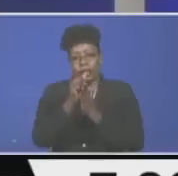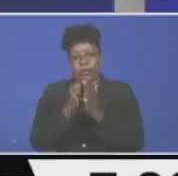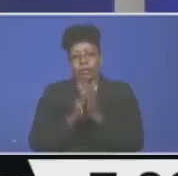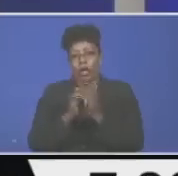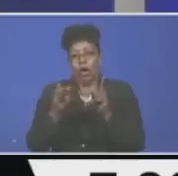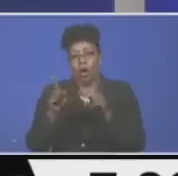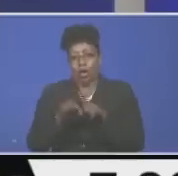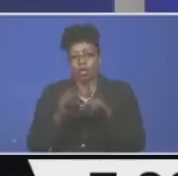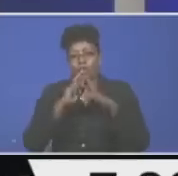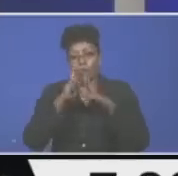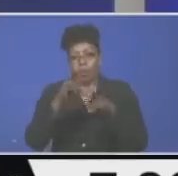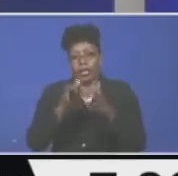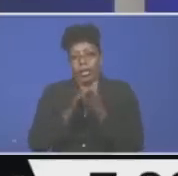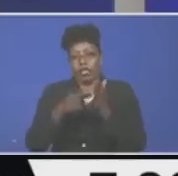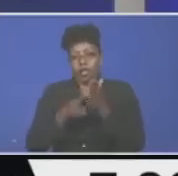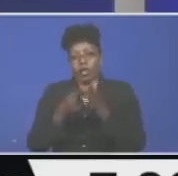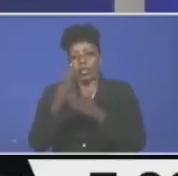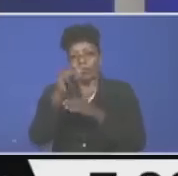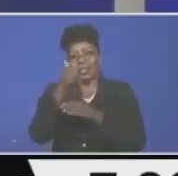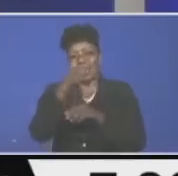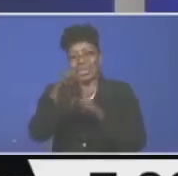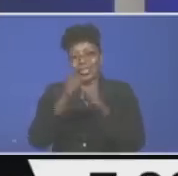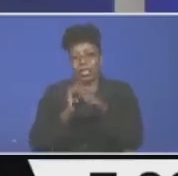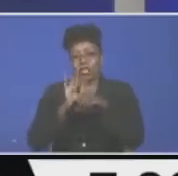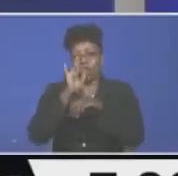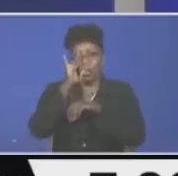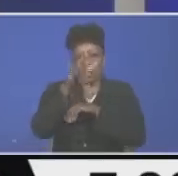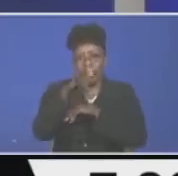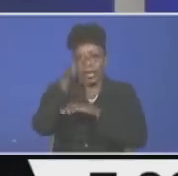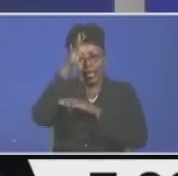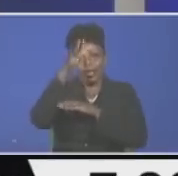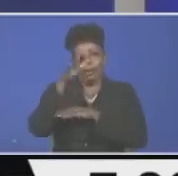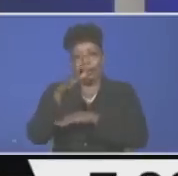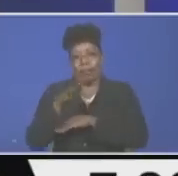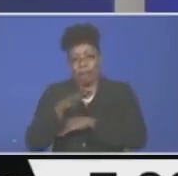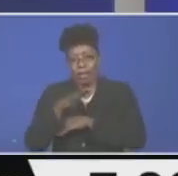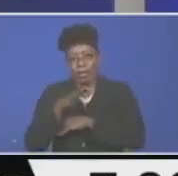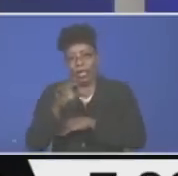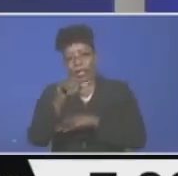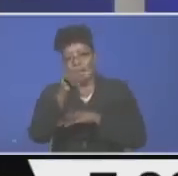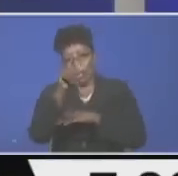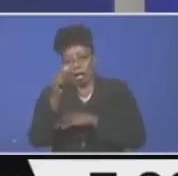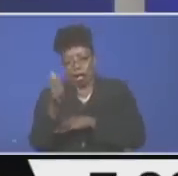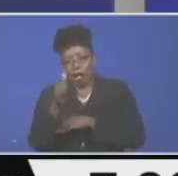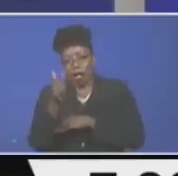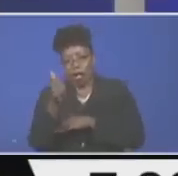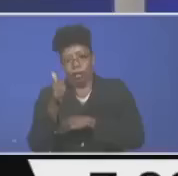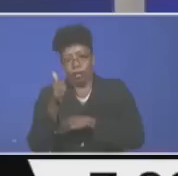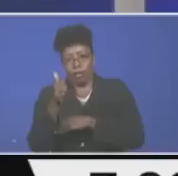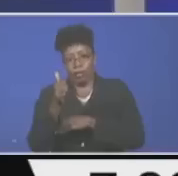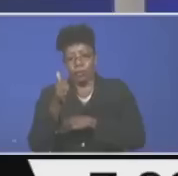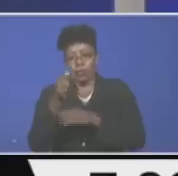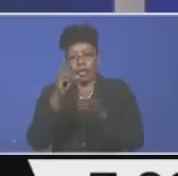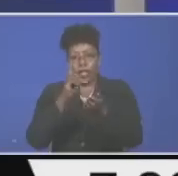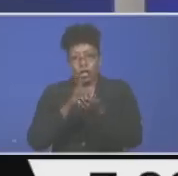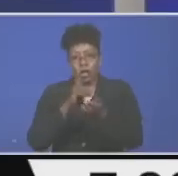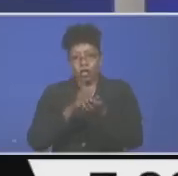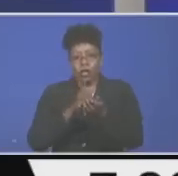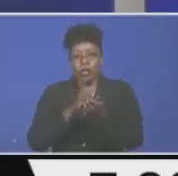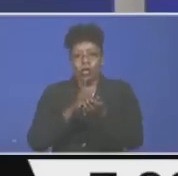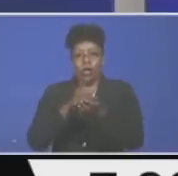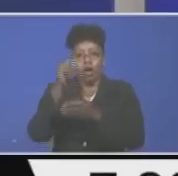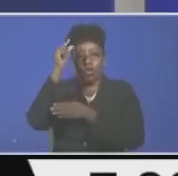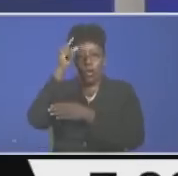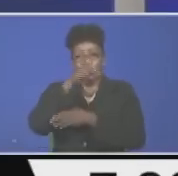being reported that it shows up 10 years earlier in those men than their racial counterparts. That's why urologist Dr. Gregory